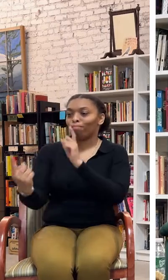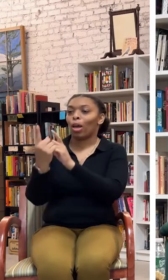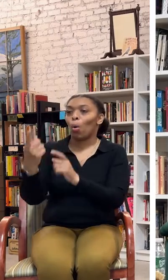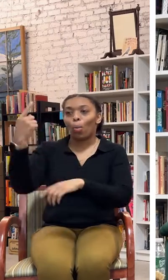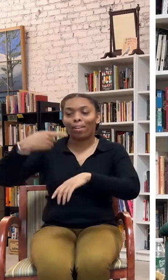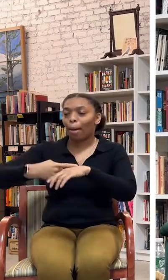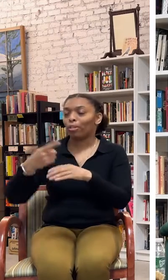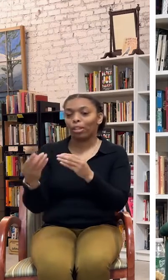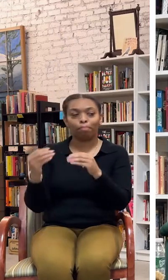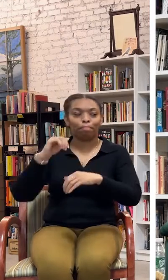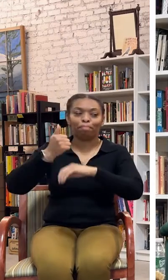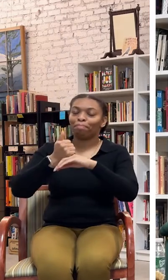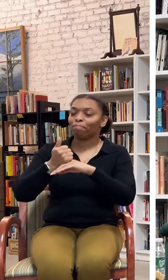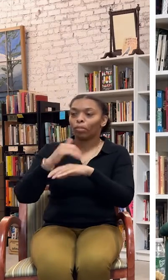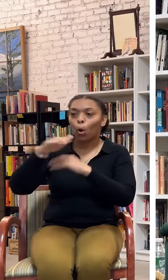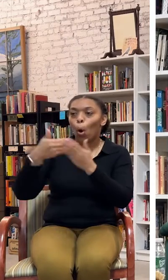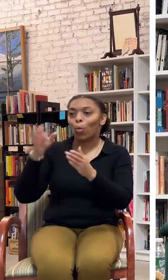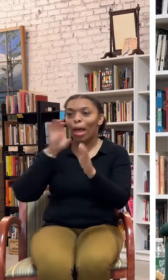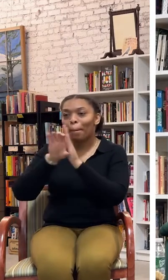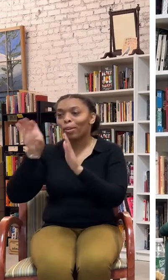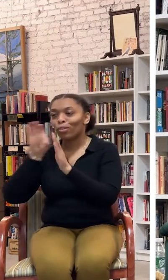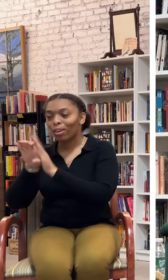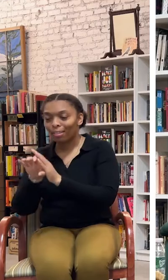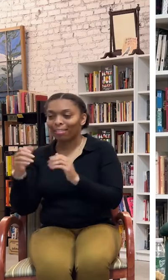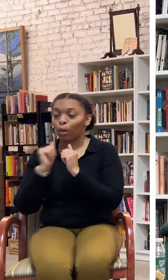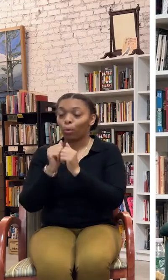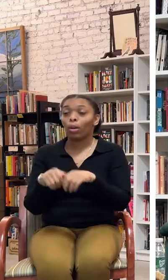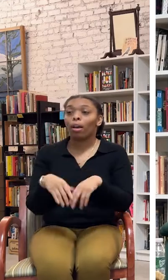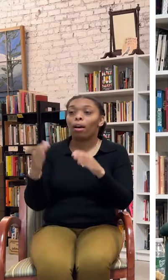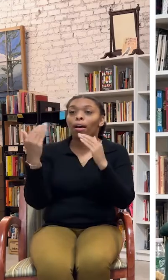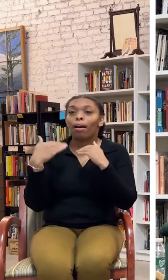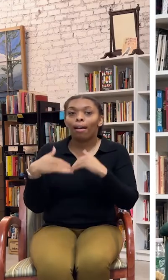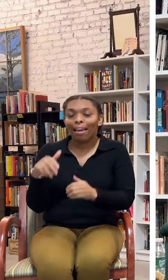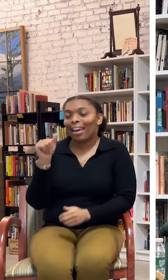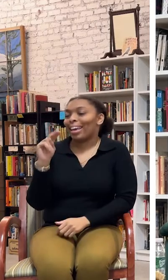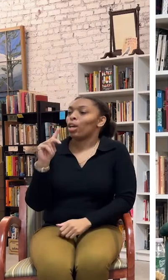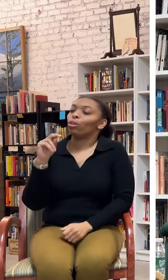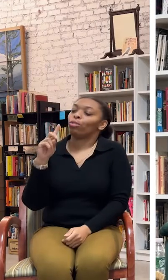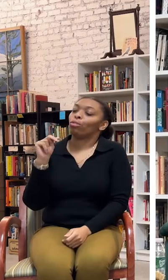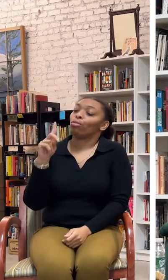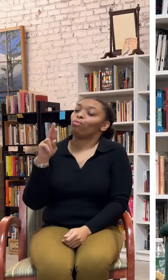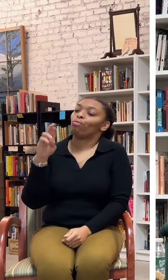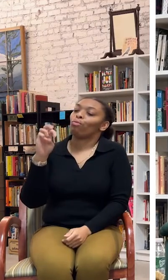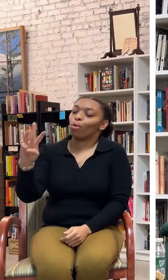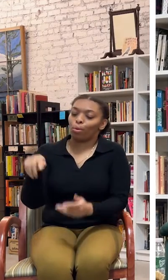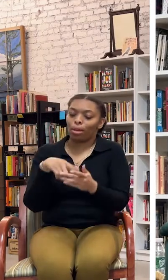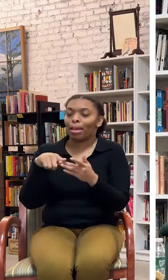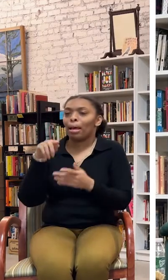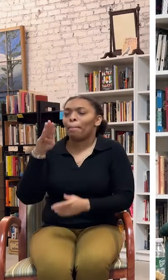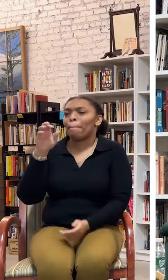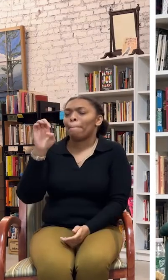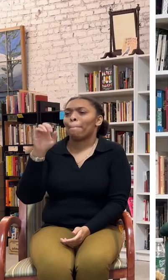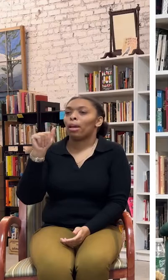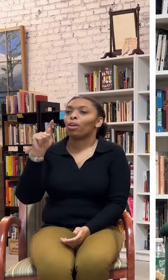images together. It's really incredible. Angie Boutine, who's also part of the design. Beatrice Jason, who's the marketer, and